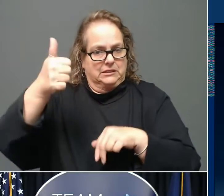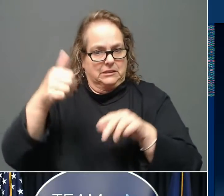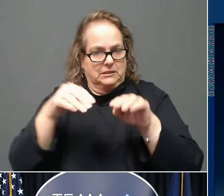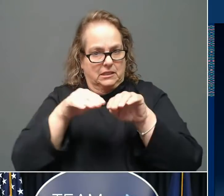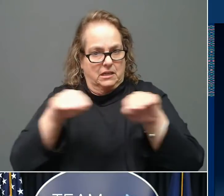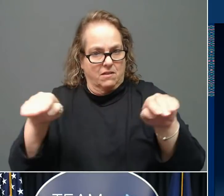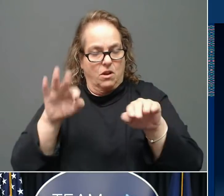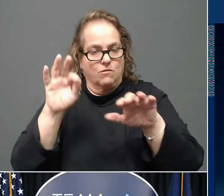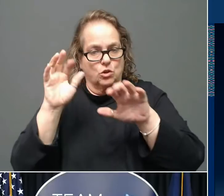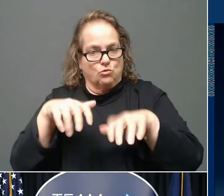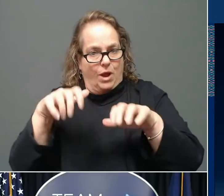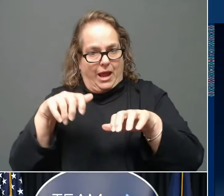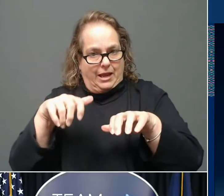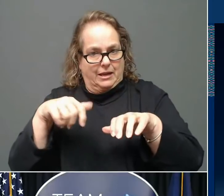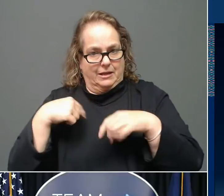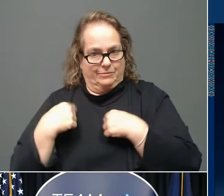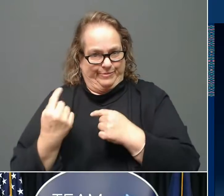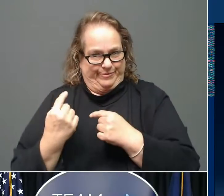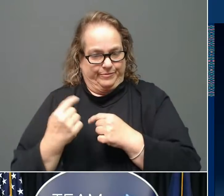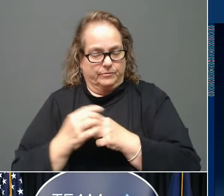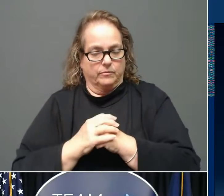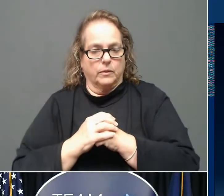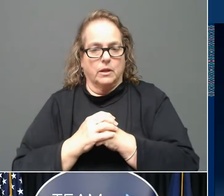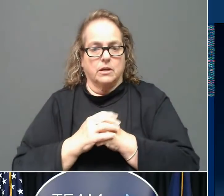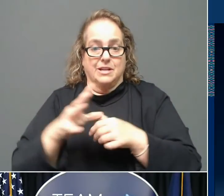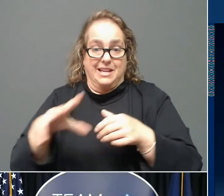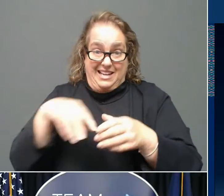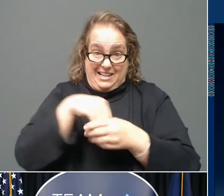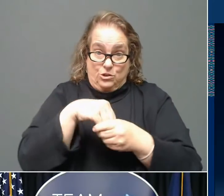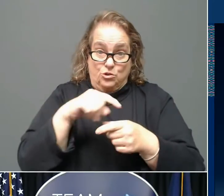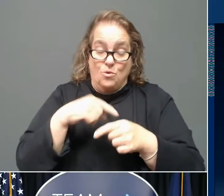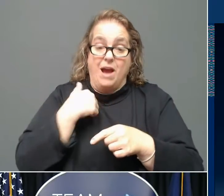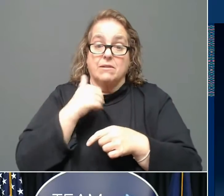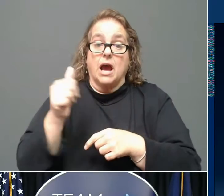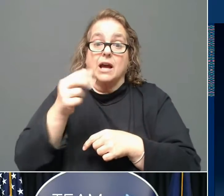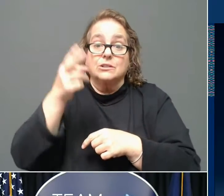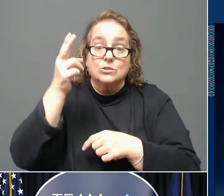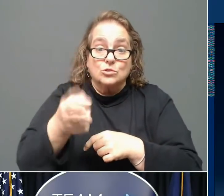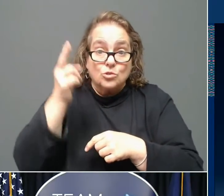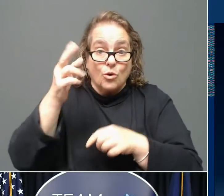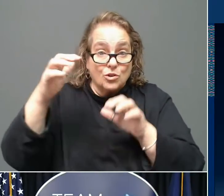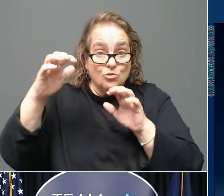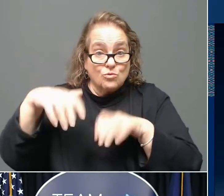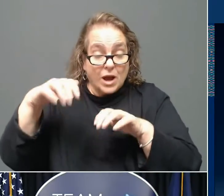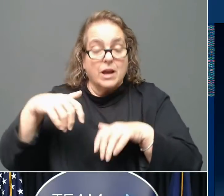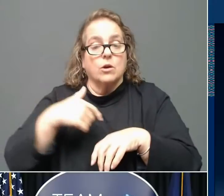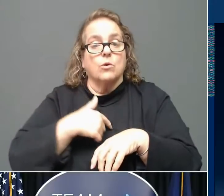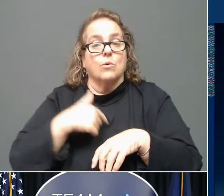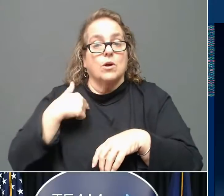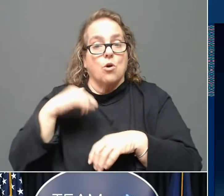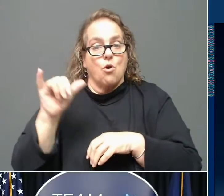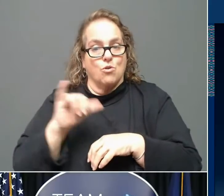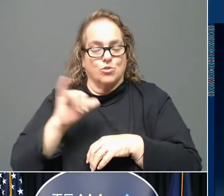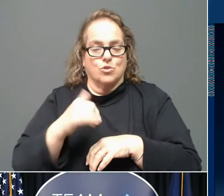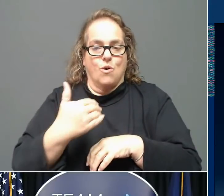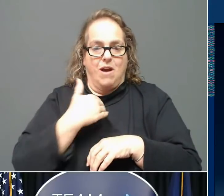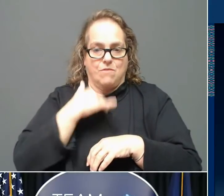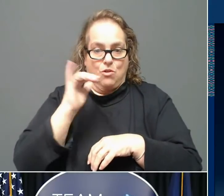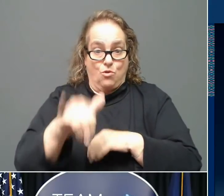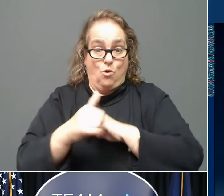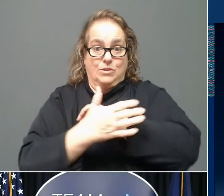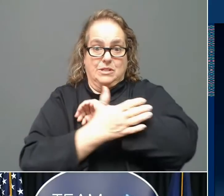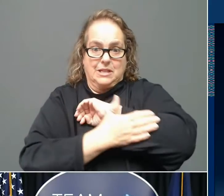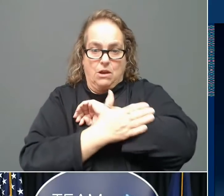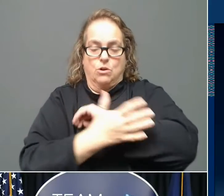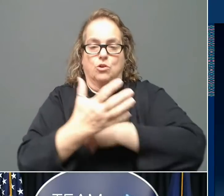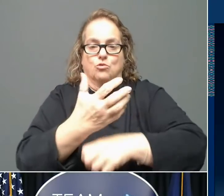period. So in addition to having the historic rainfall, we have those counties received in